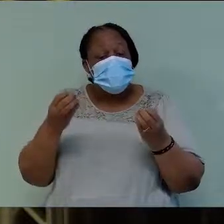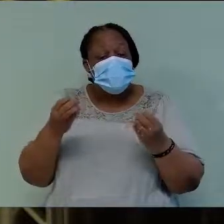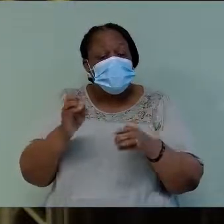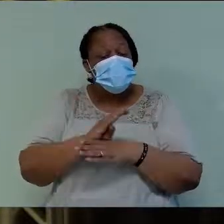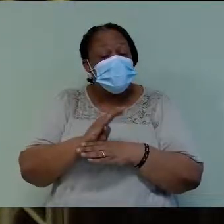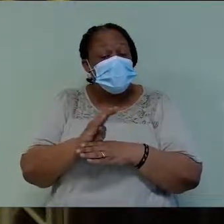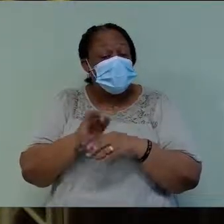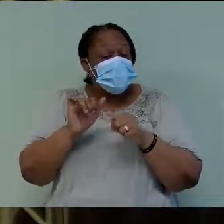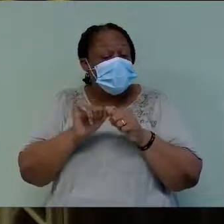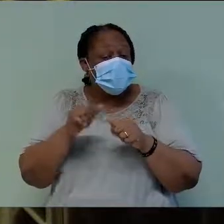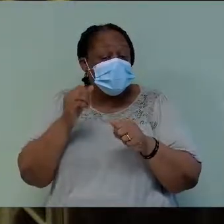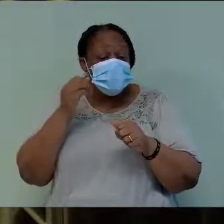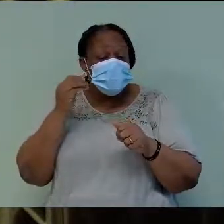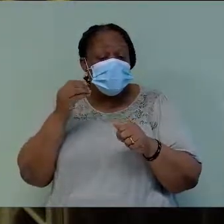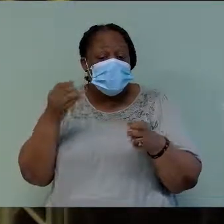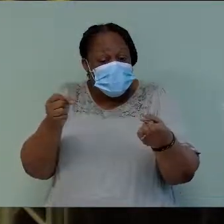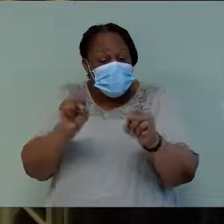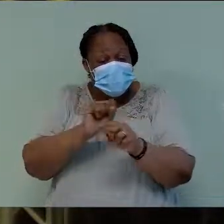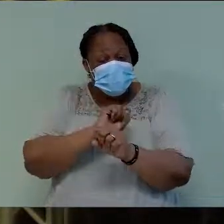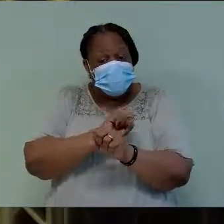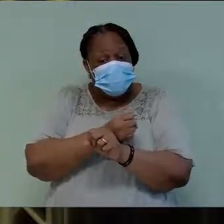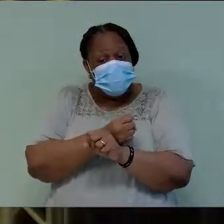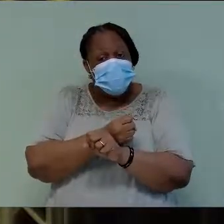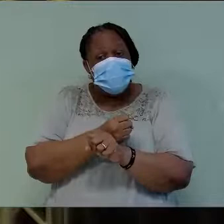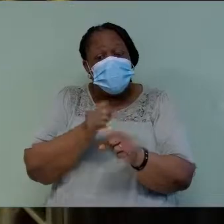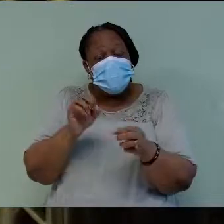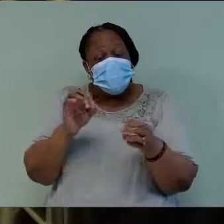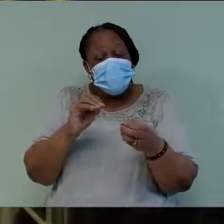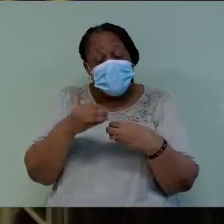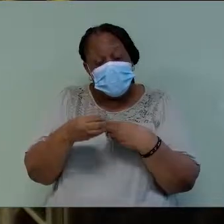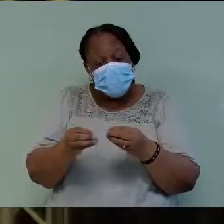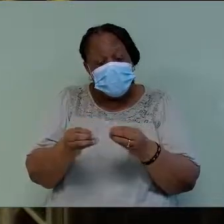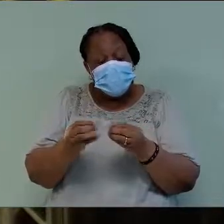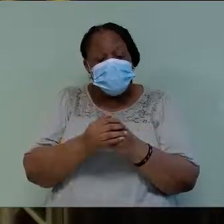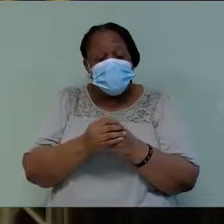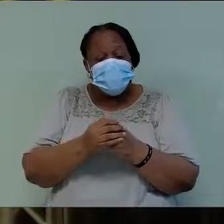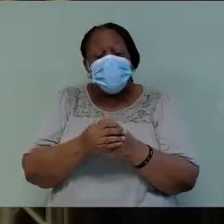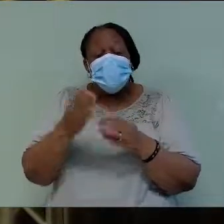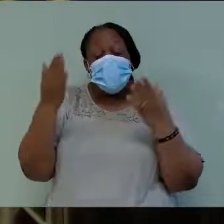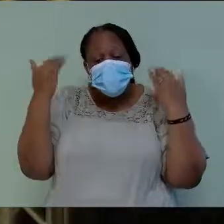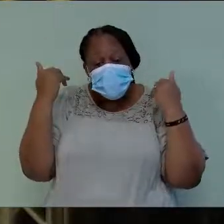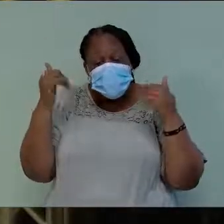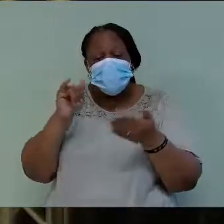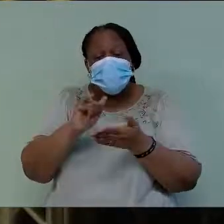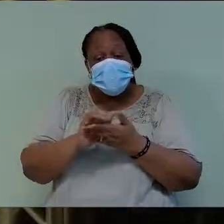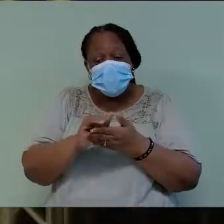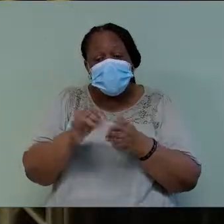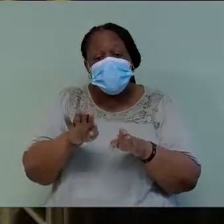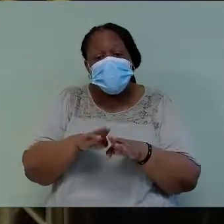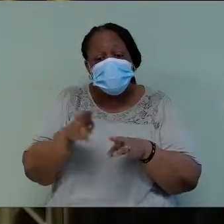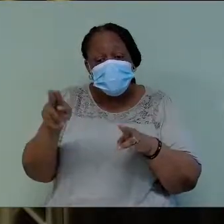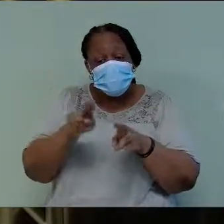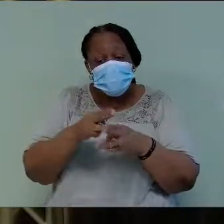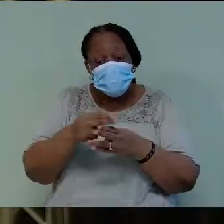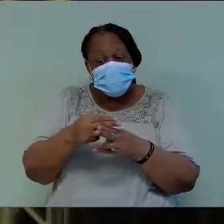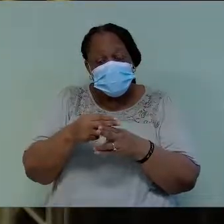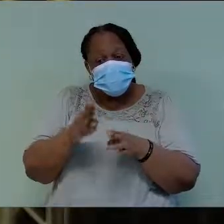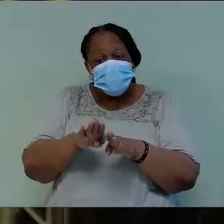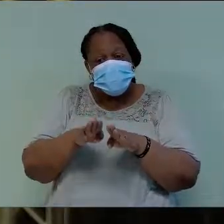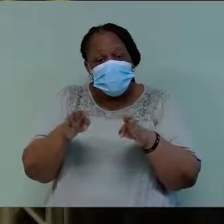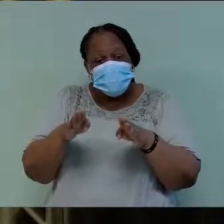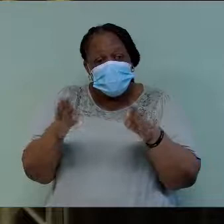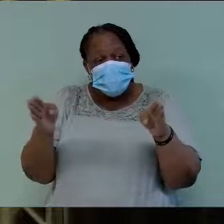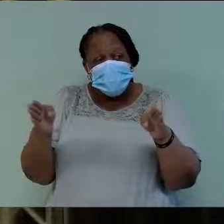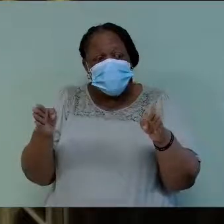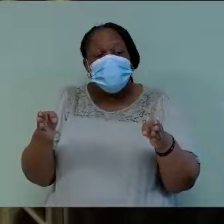these employees who are currently laid off will resume work shortly. I want to reassure applicants